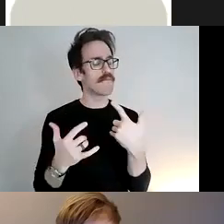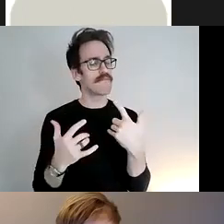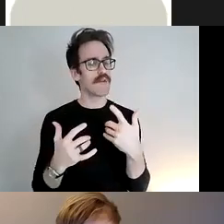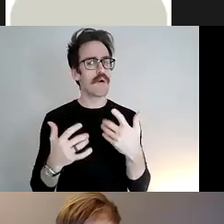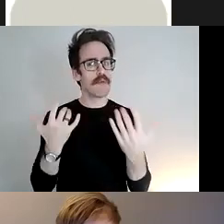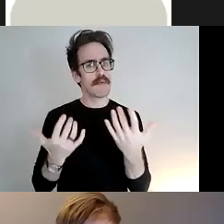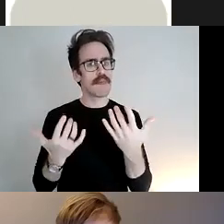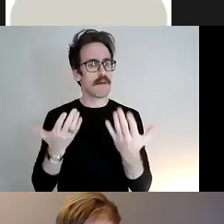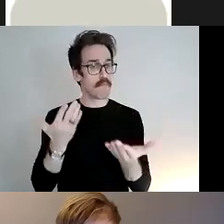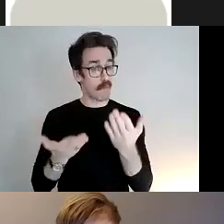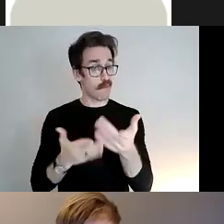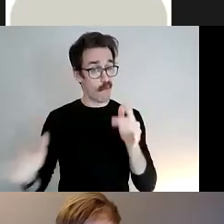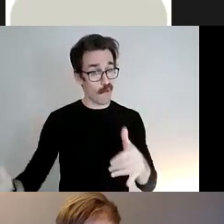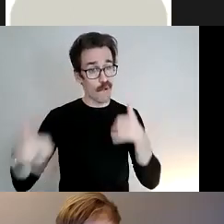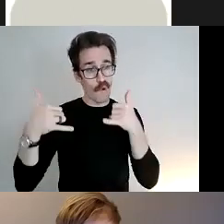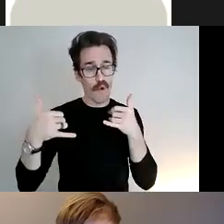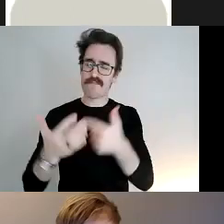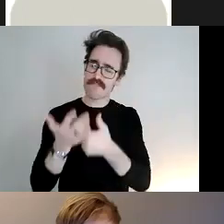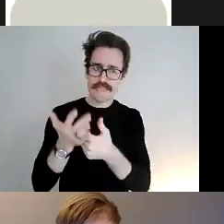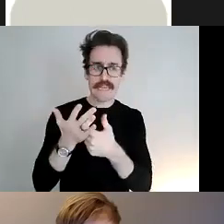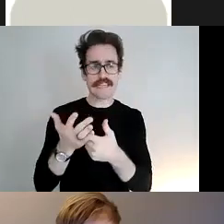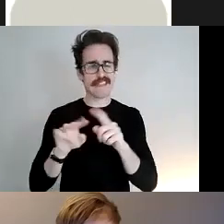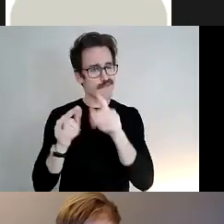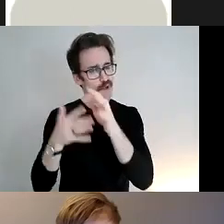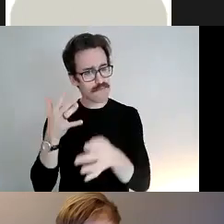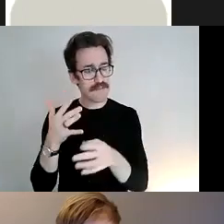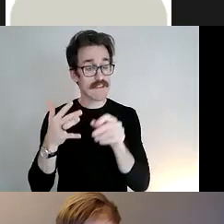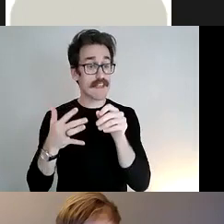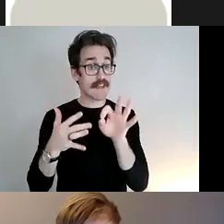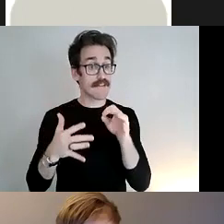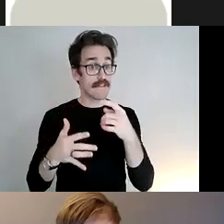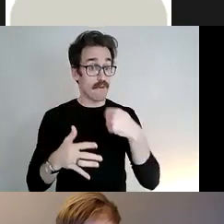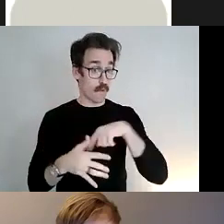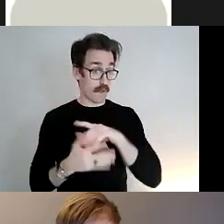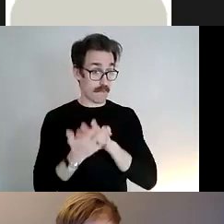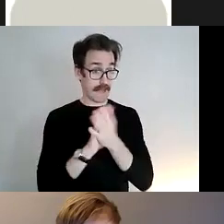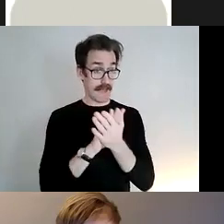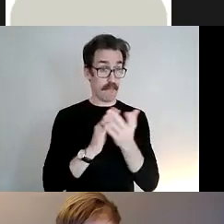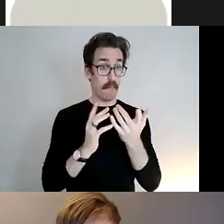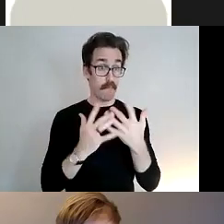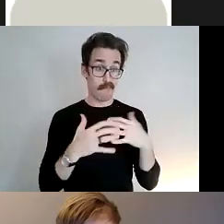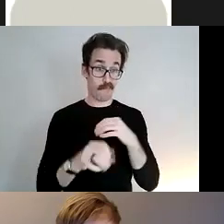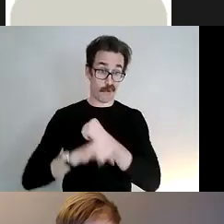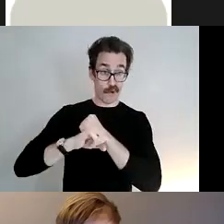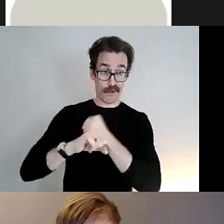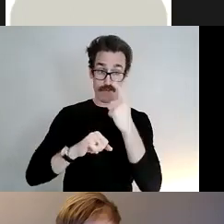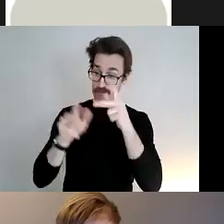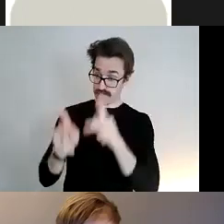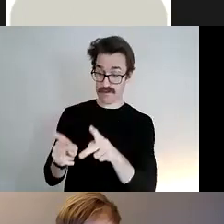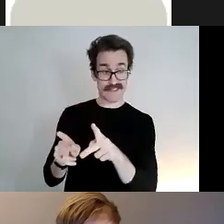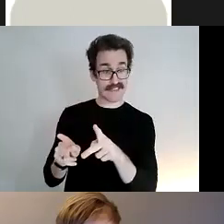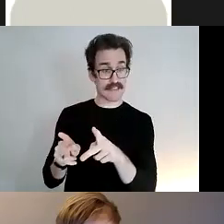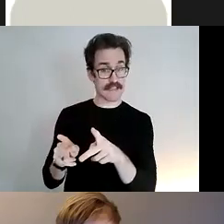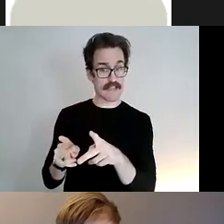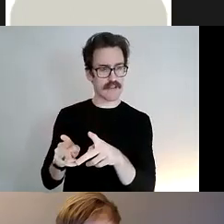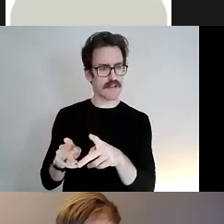investigator about, what would we do if we were guardian? That's what we need in order to become guardian for personal care. We need a plan that we can consent